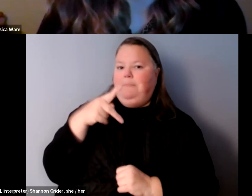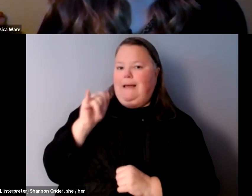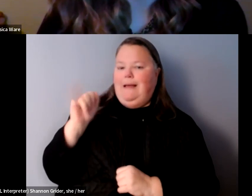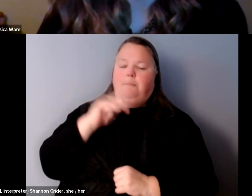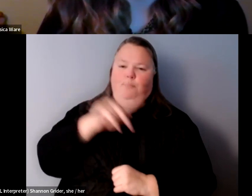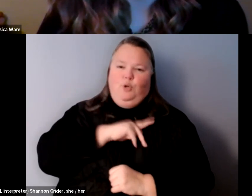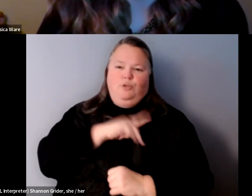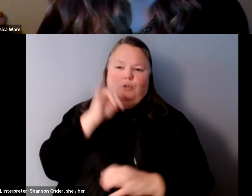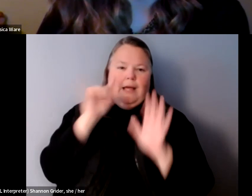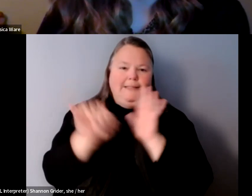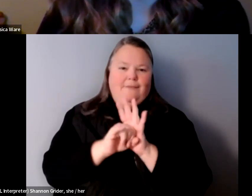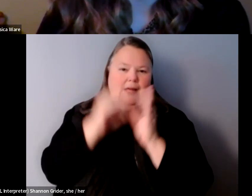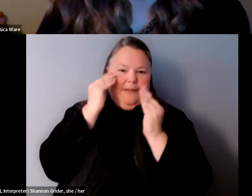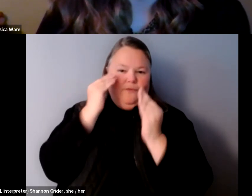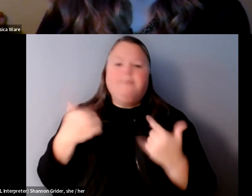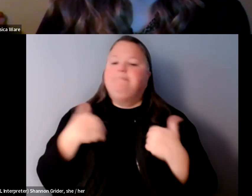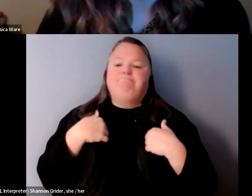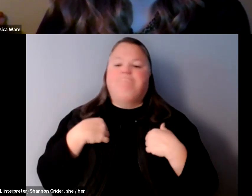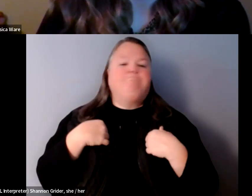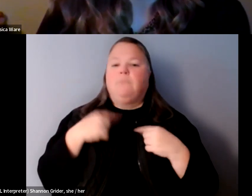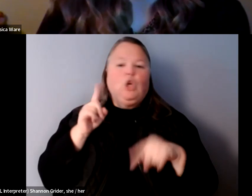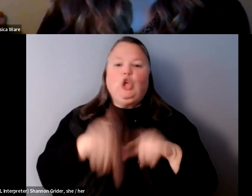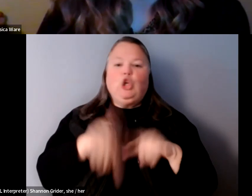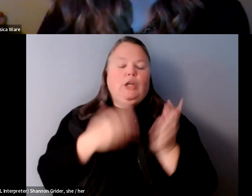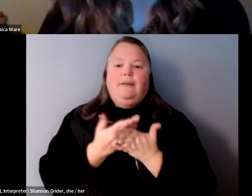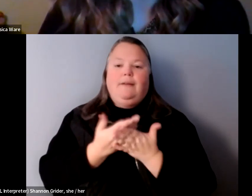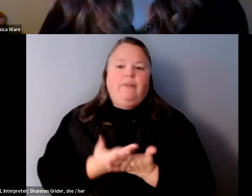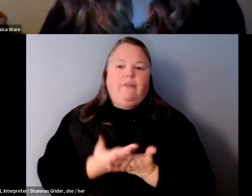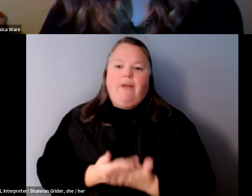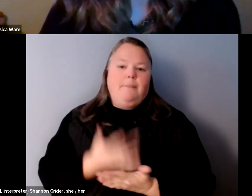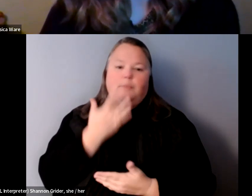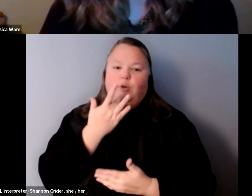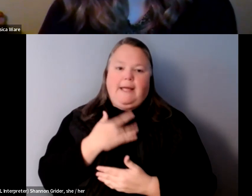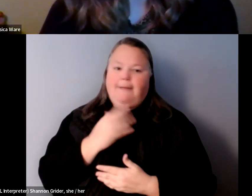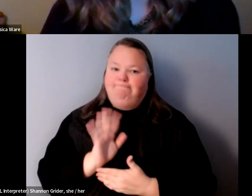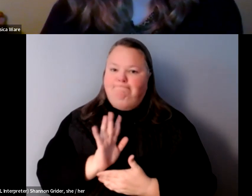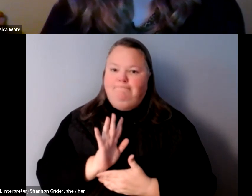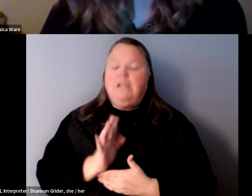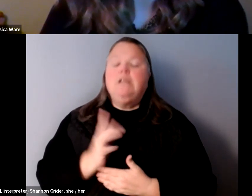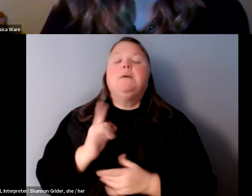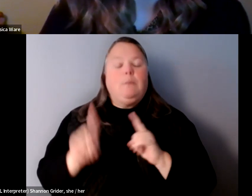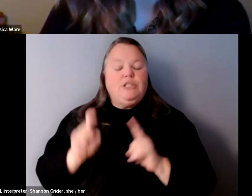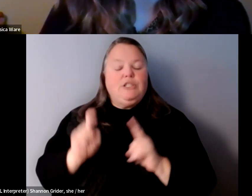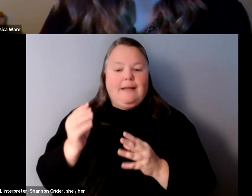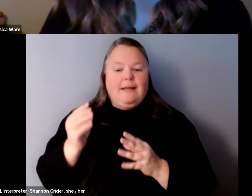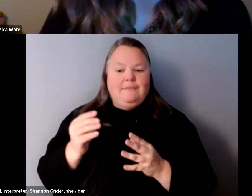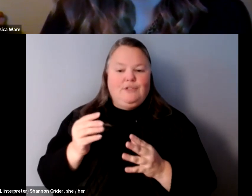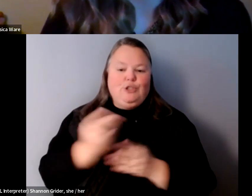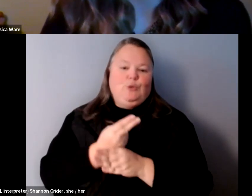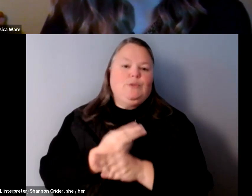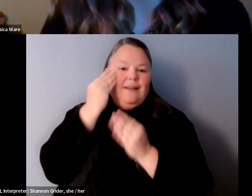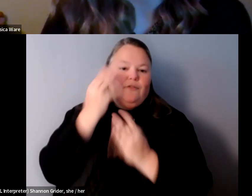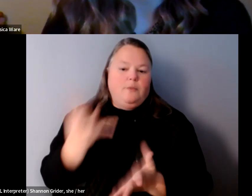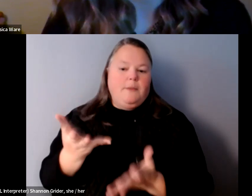these individuals, there's no way for us to verify that that's their correct birthday. So we kind of just have to take the information as given for things